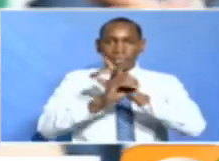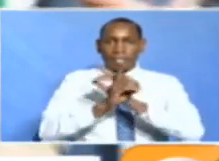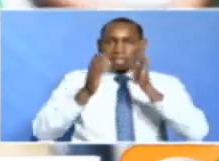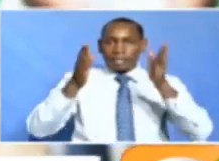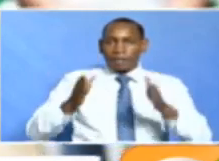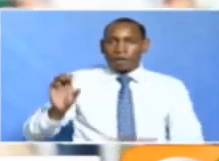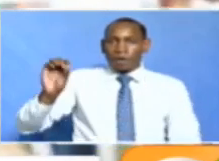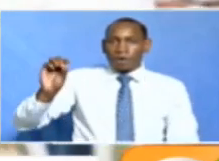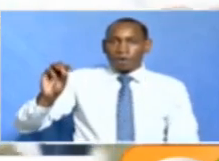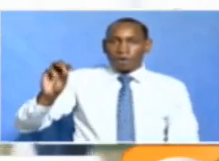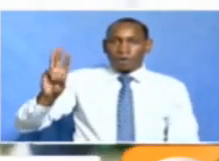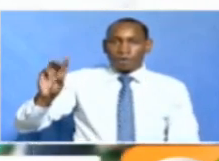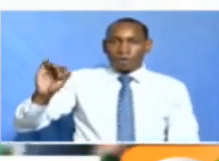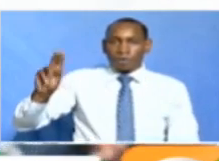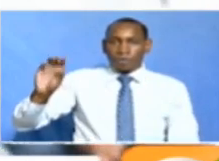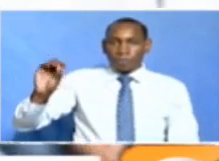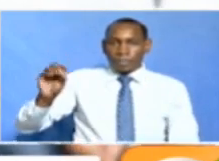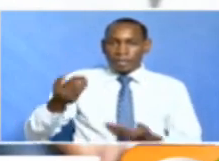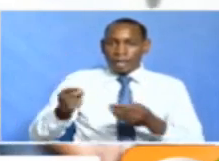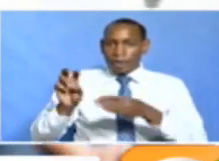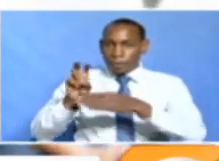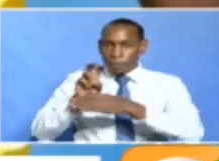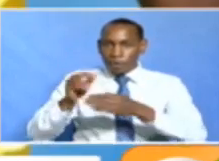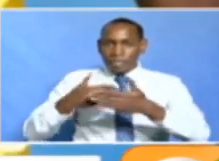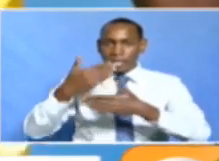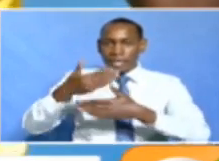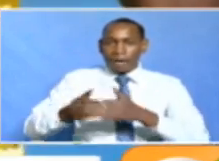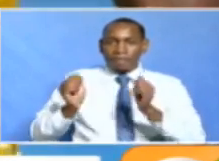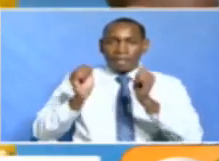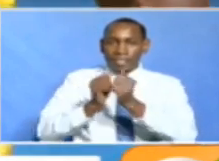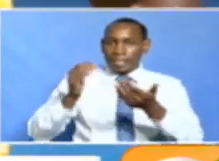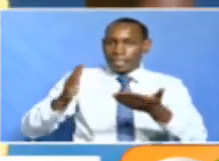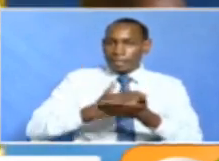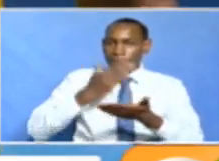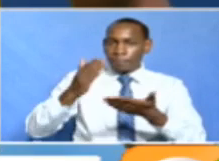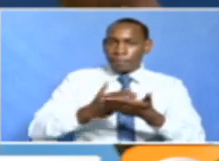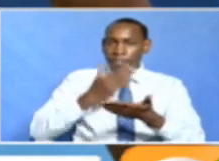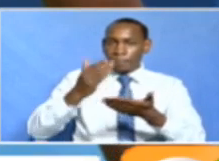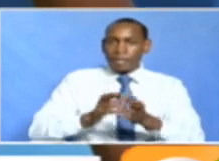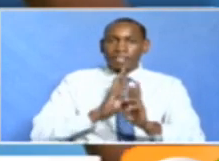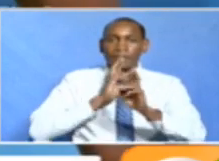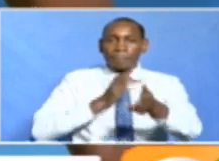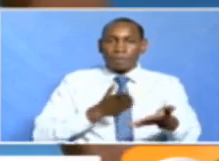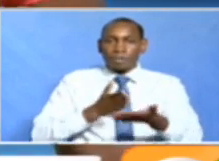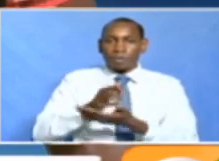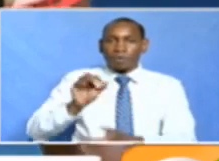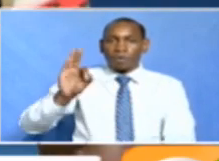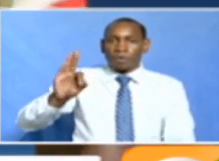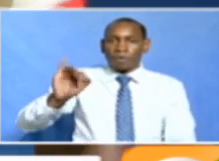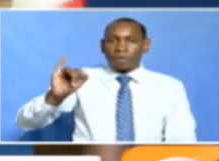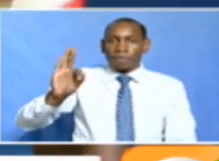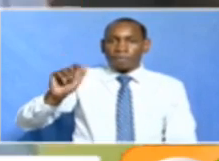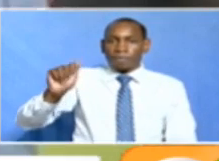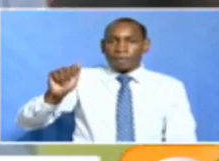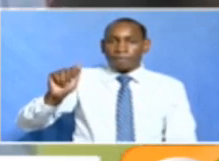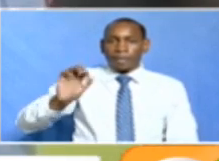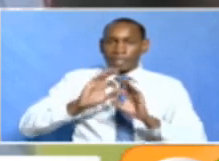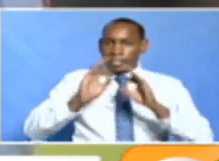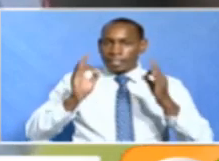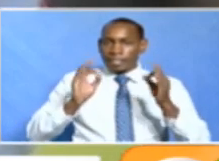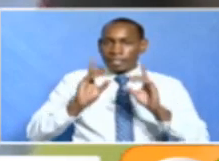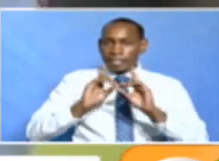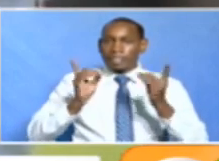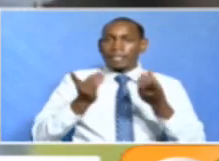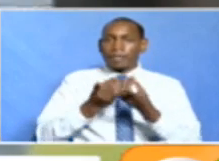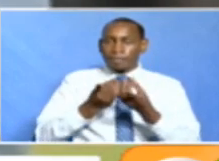George Owino, who is on the spot after a damning 10-page preliminary report by the FIFA Integrity Department alleges